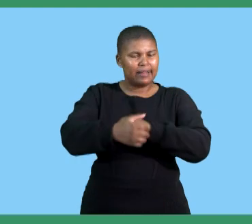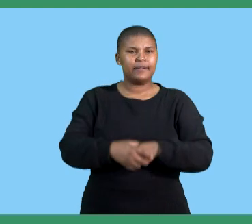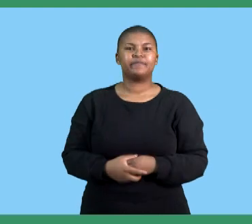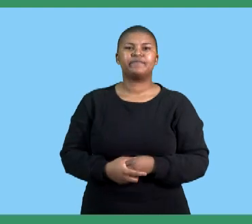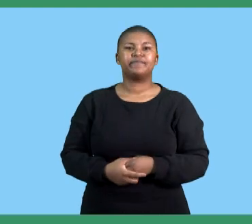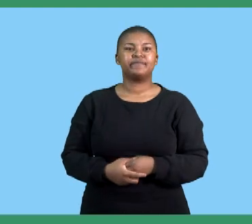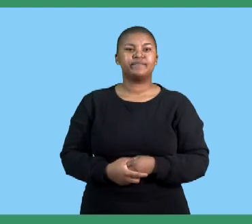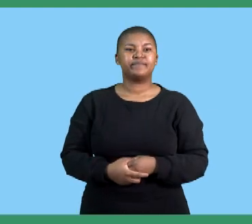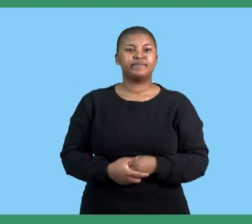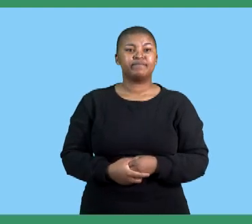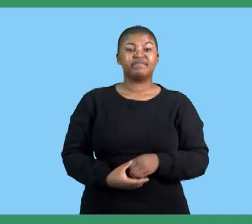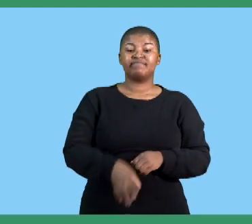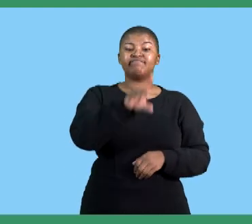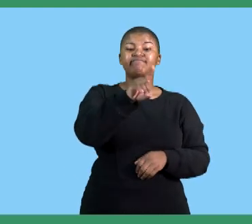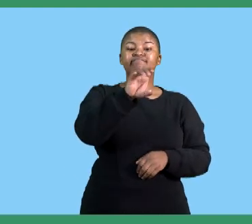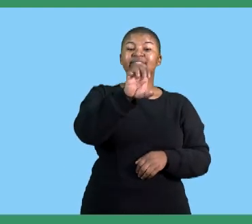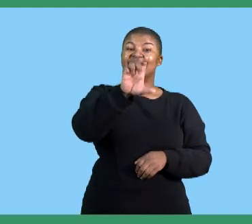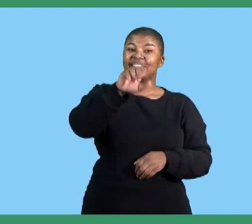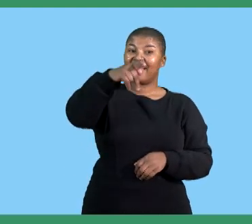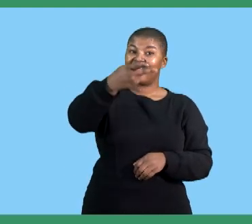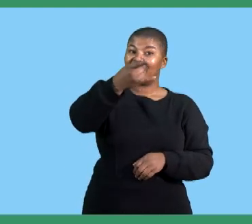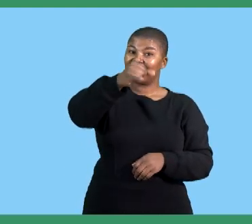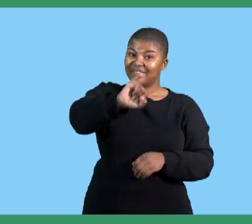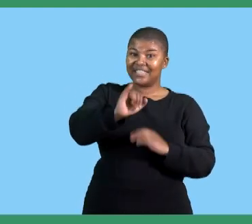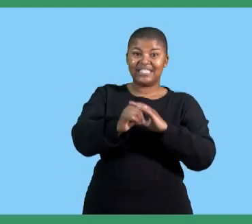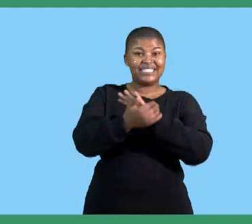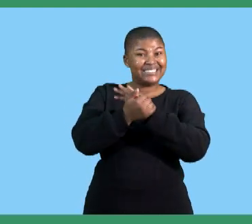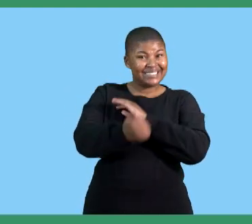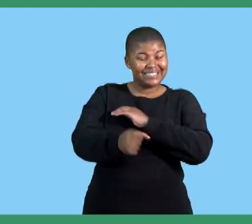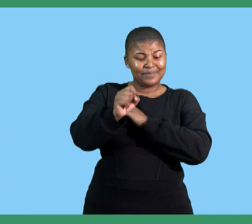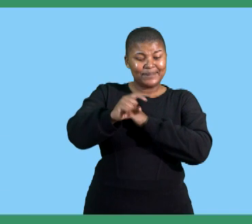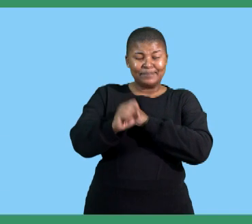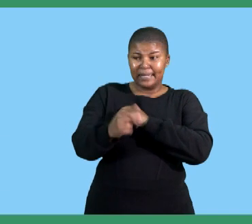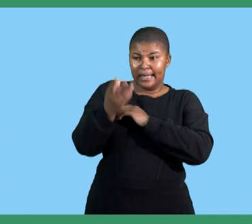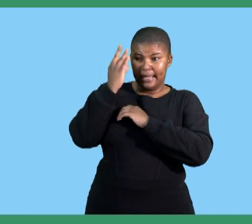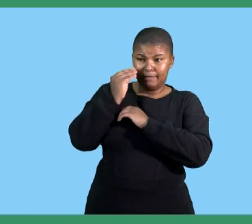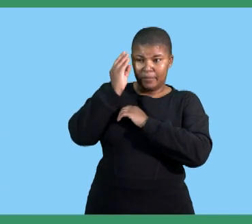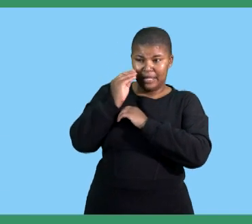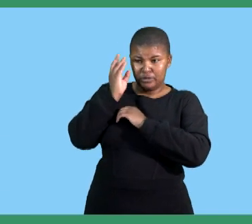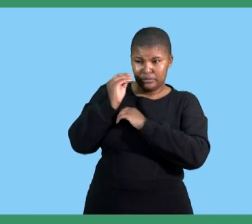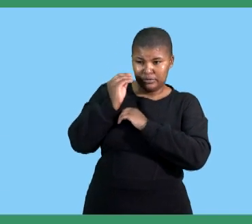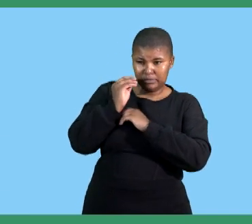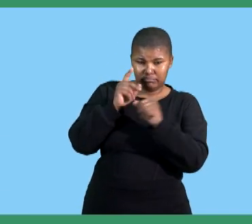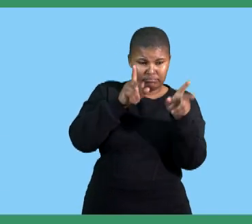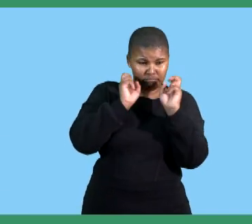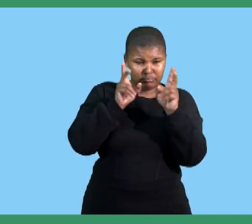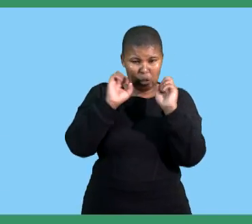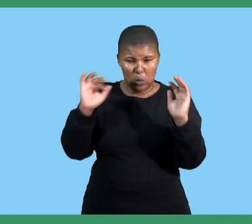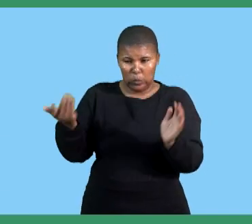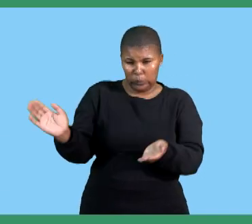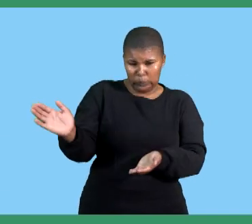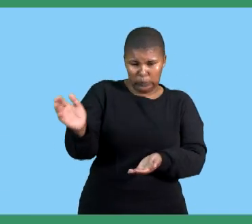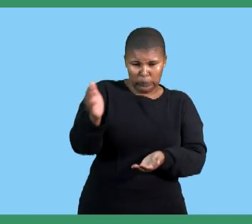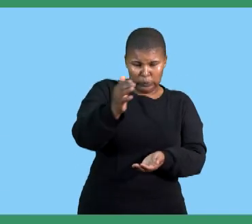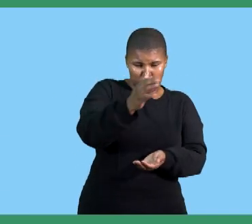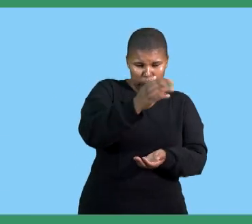It is used as a method of gathering information by using a selected